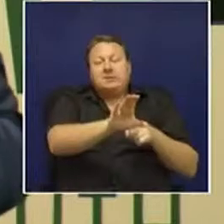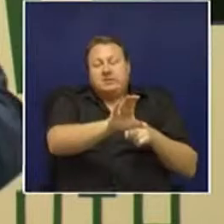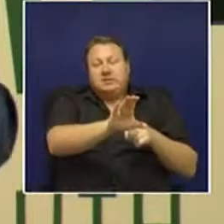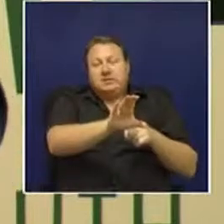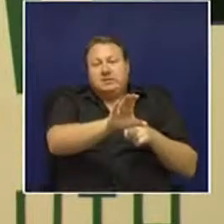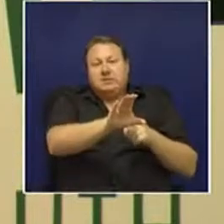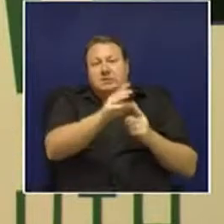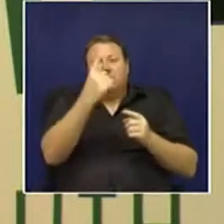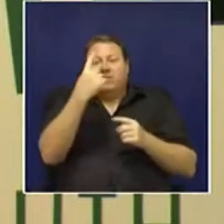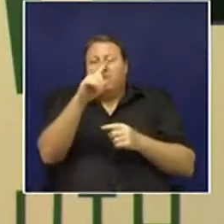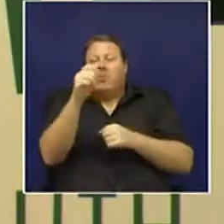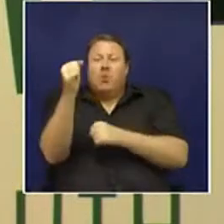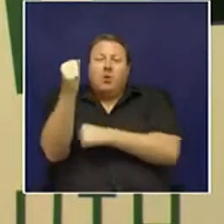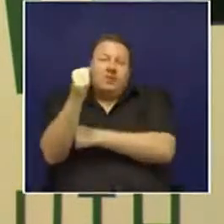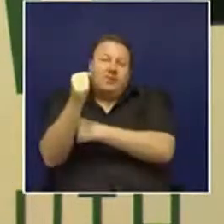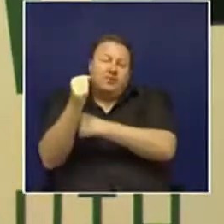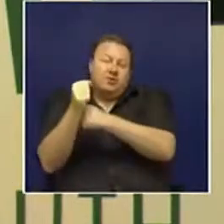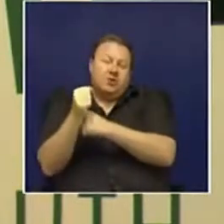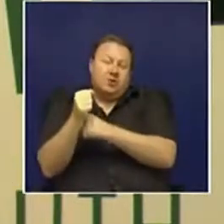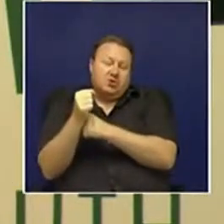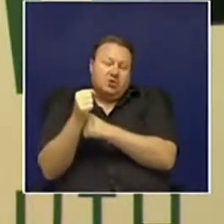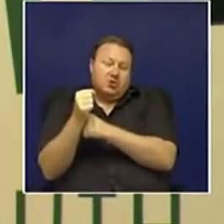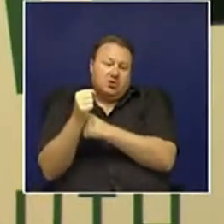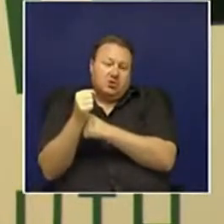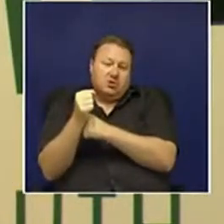the budget facility for infrastructure has